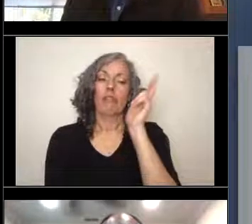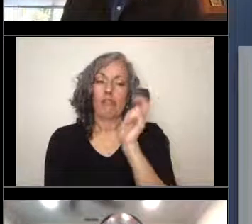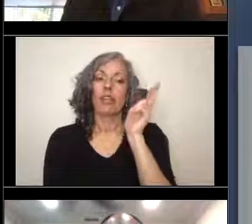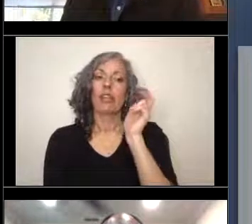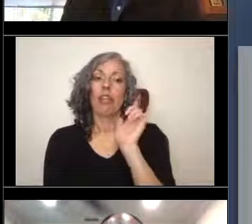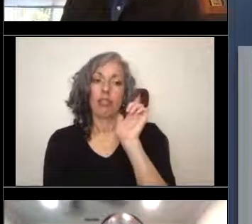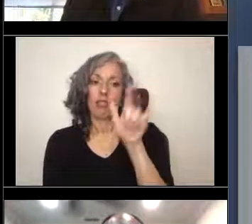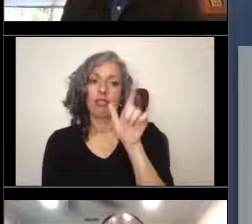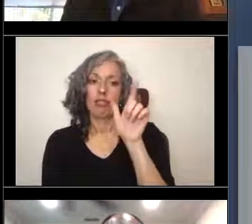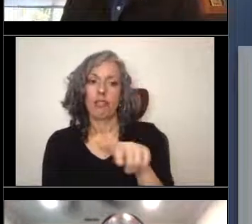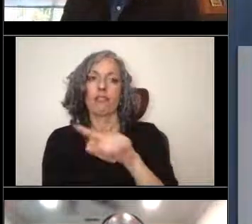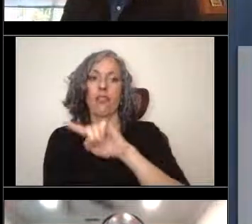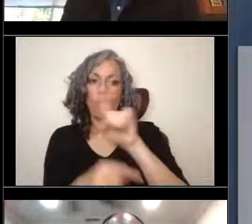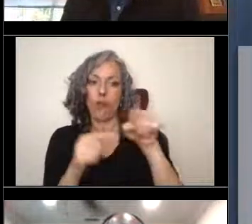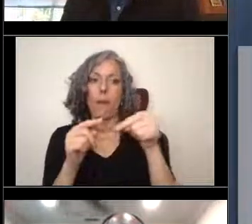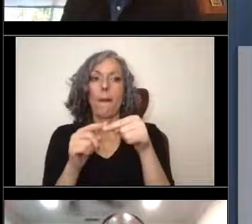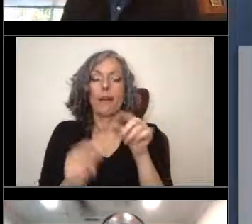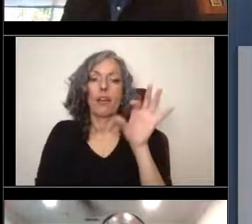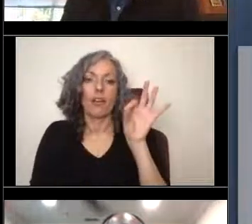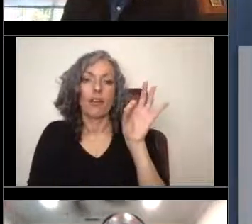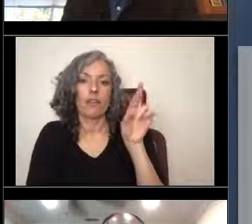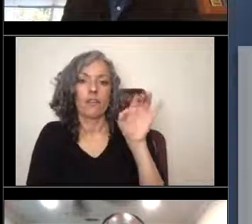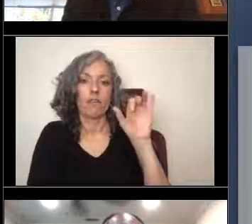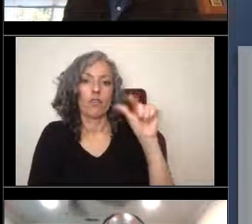about freight and